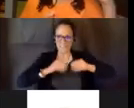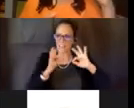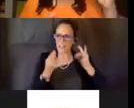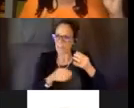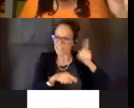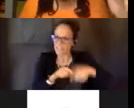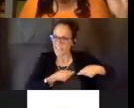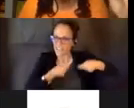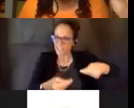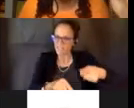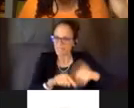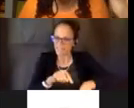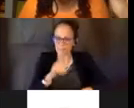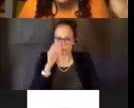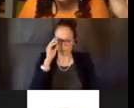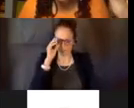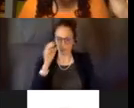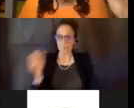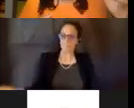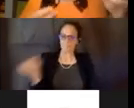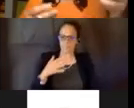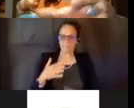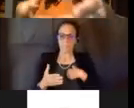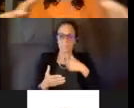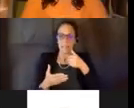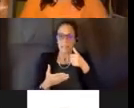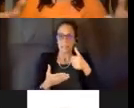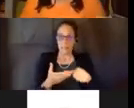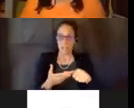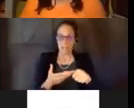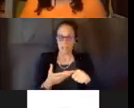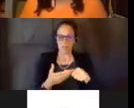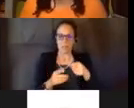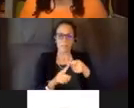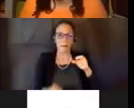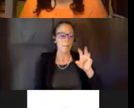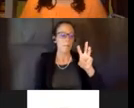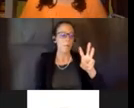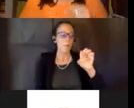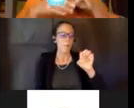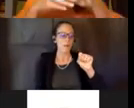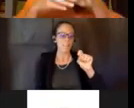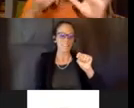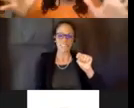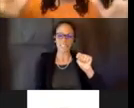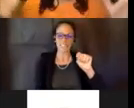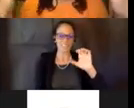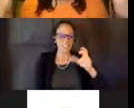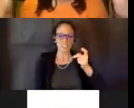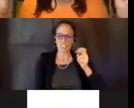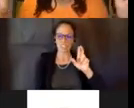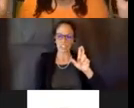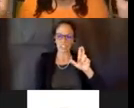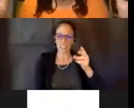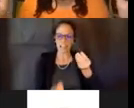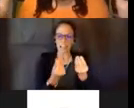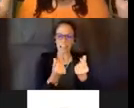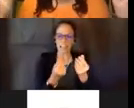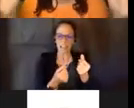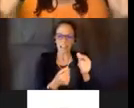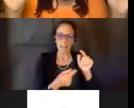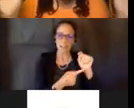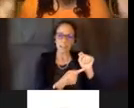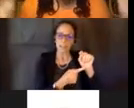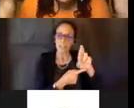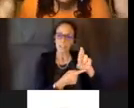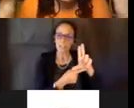letter. It was from the Westchester Land Trust. It had images of the estate on there. And they wanted to let everybody know in the neighborhood